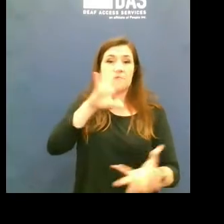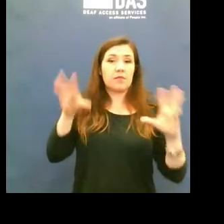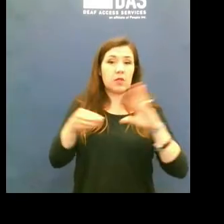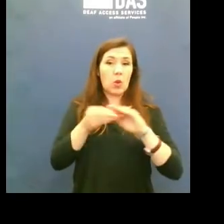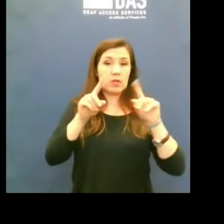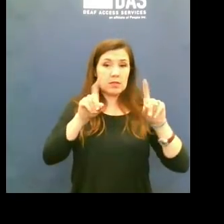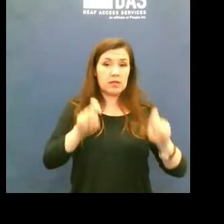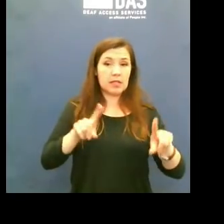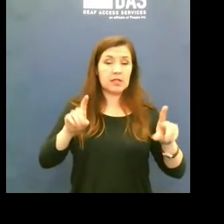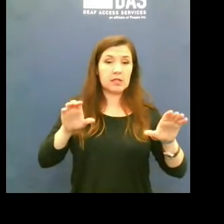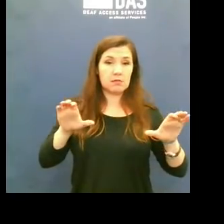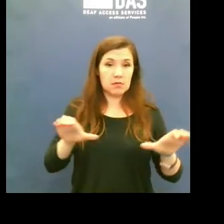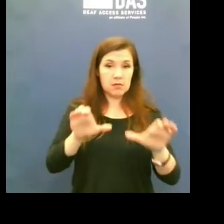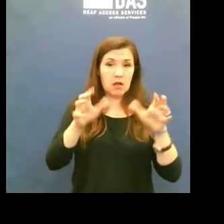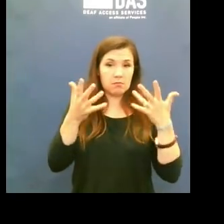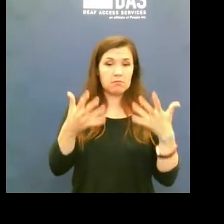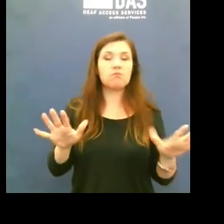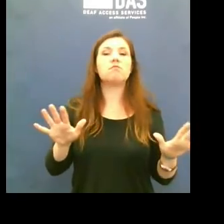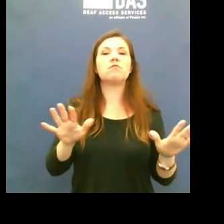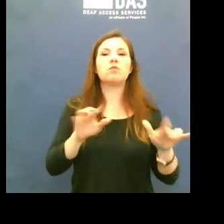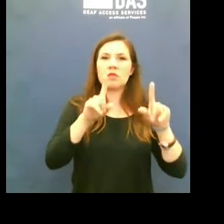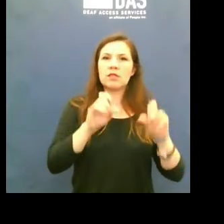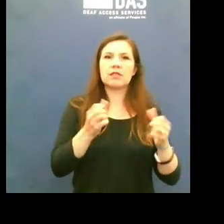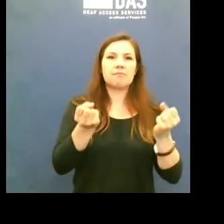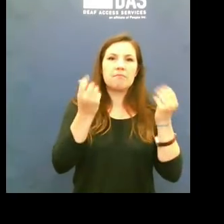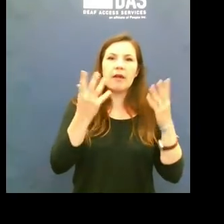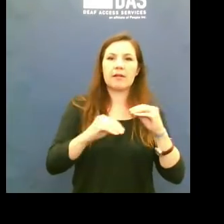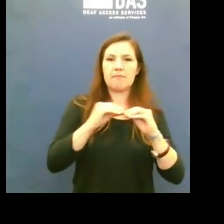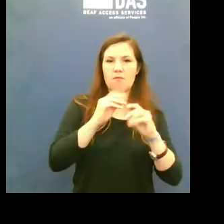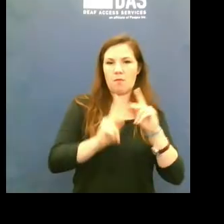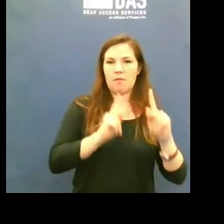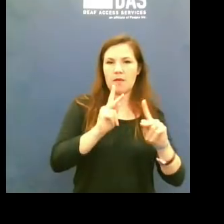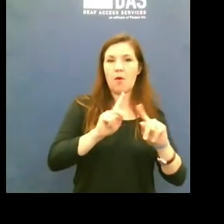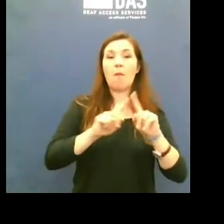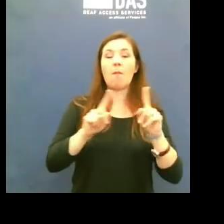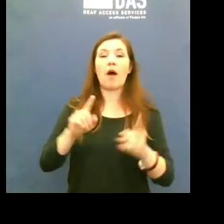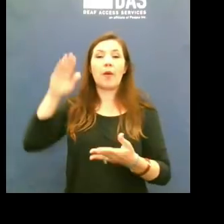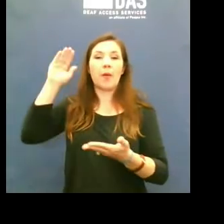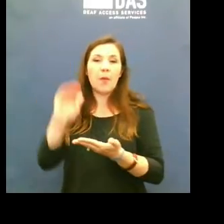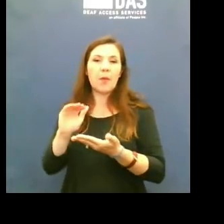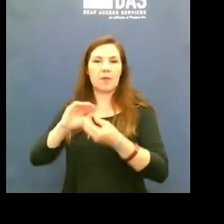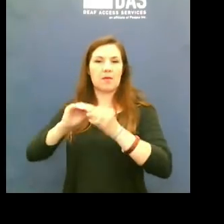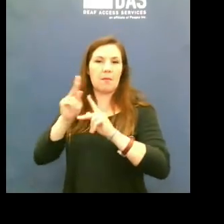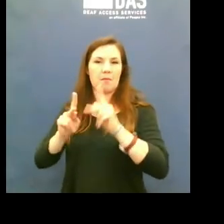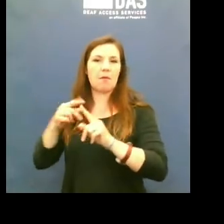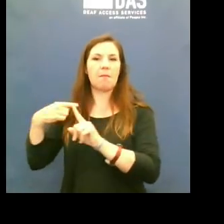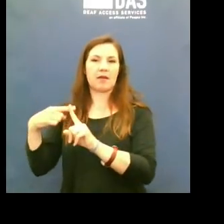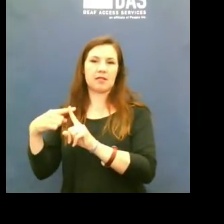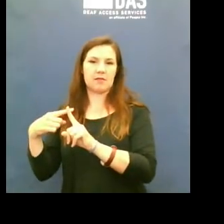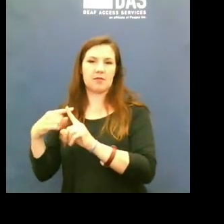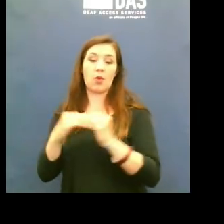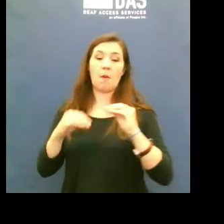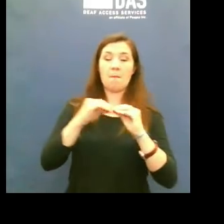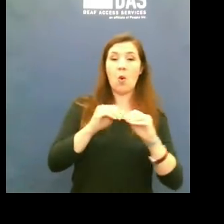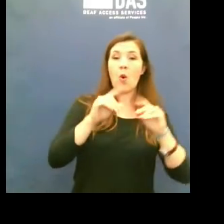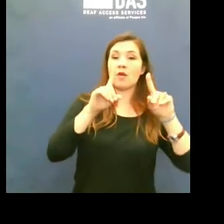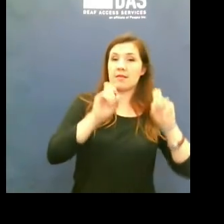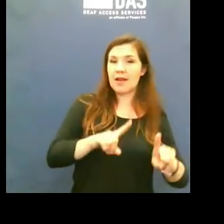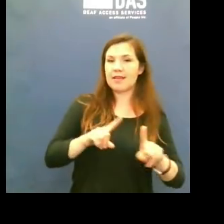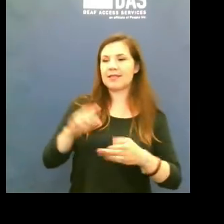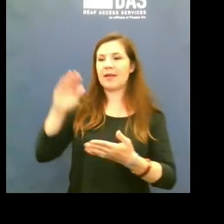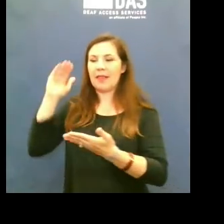that were performed, we were testing many more people, but less people are testing positive. But that still indicates to us